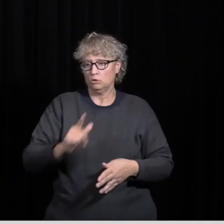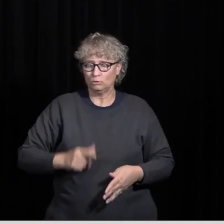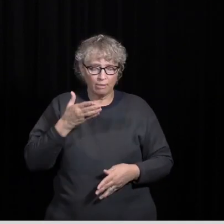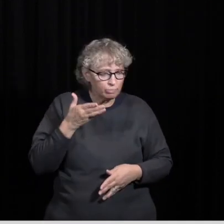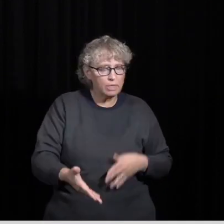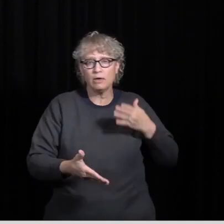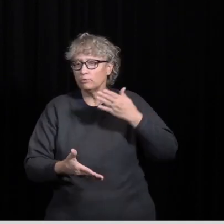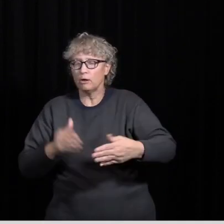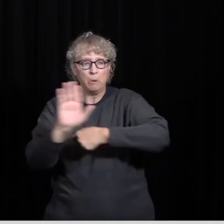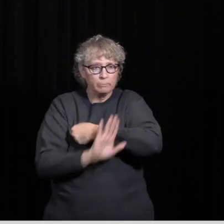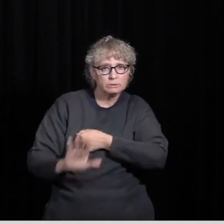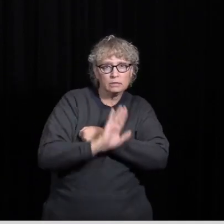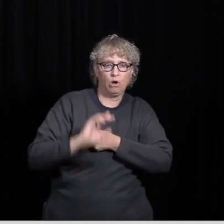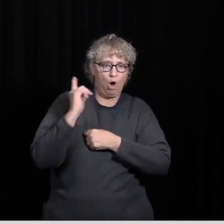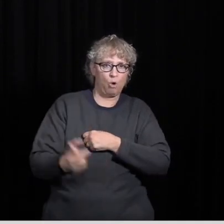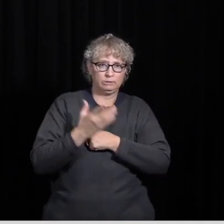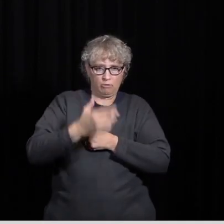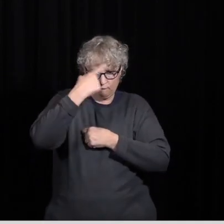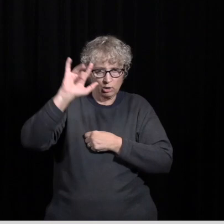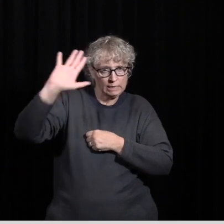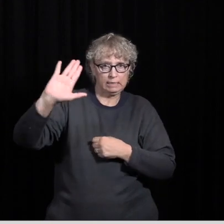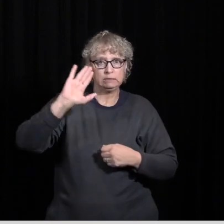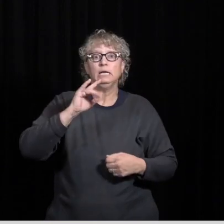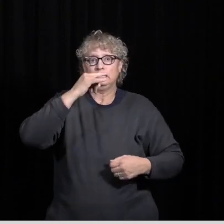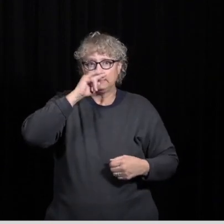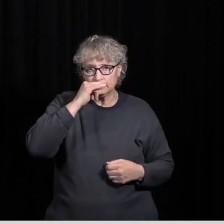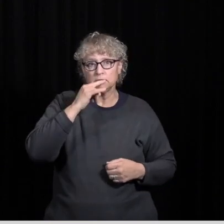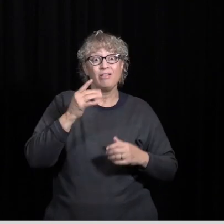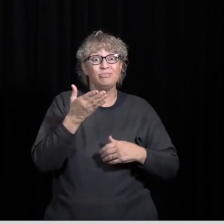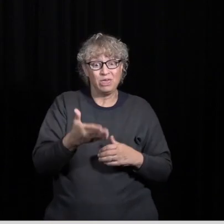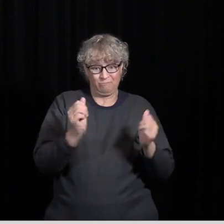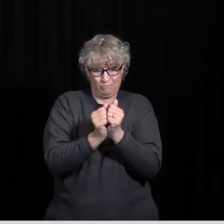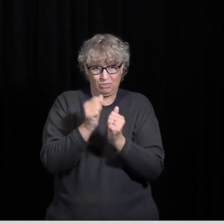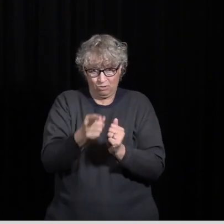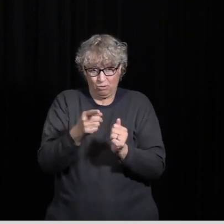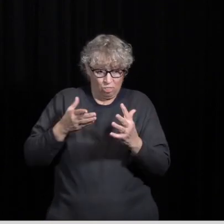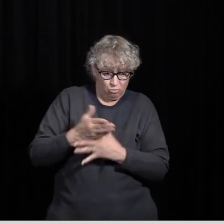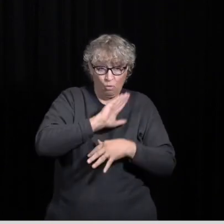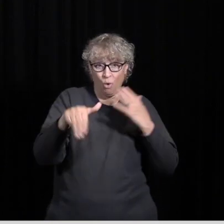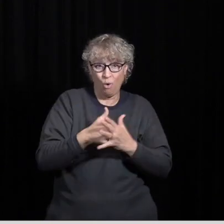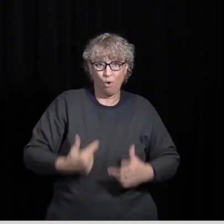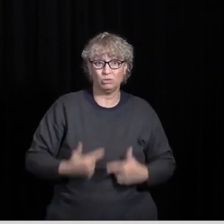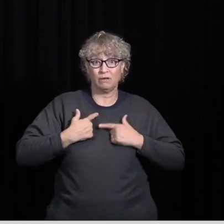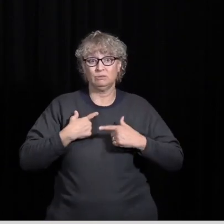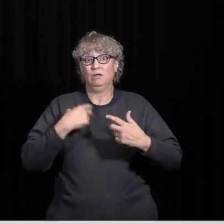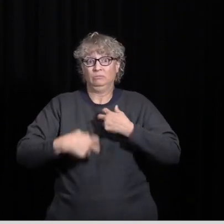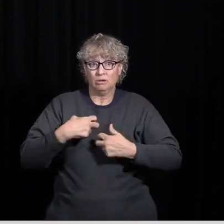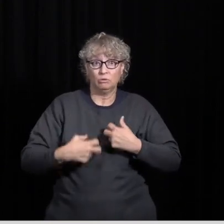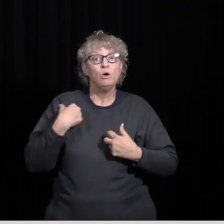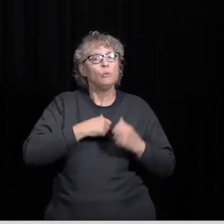protecting, always there for His kids. He is absolutely there for you through all of life's troubles. And so what it means is we can stand against the